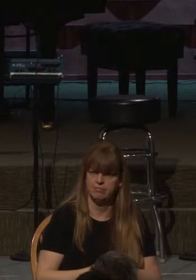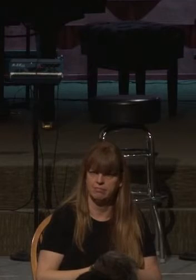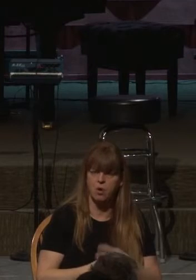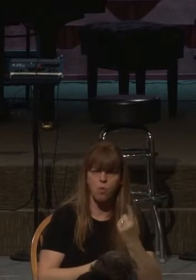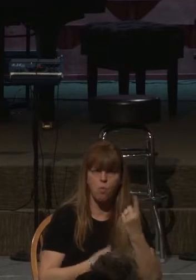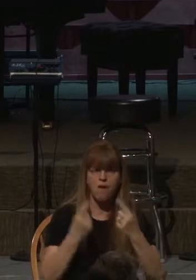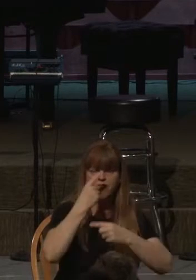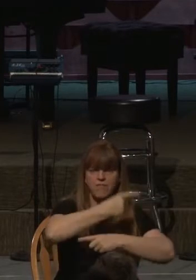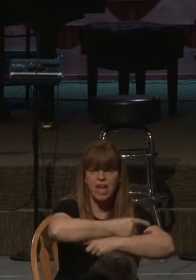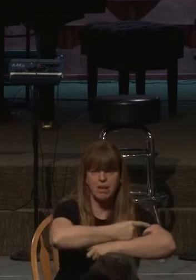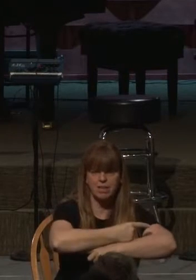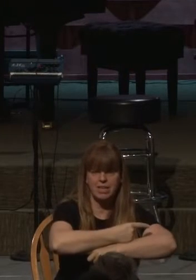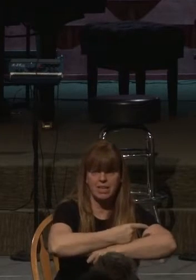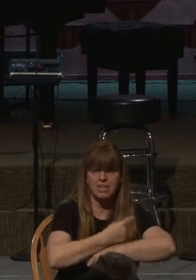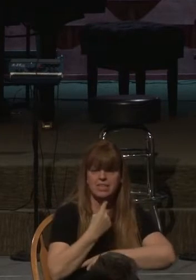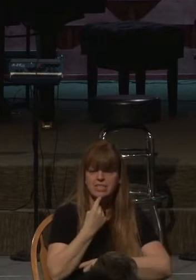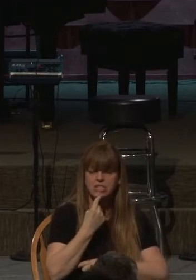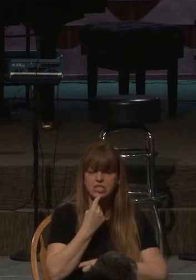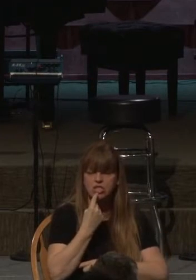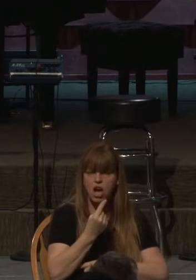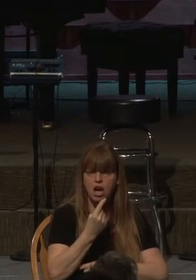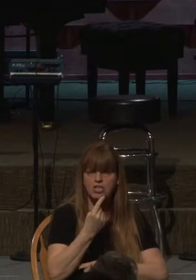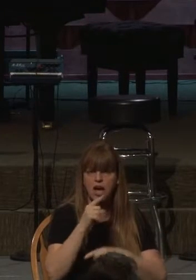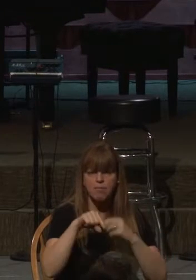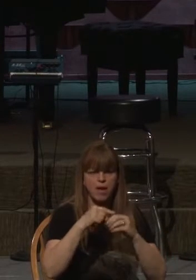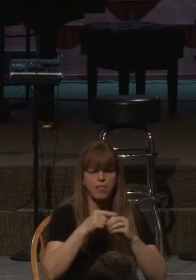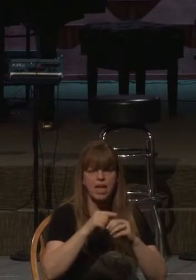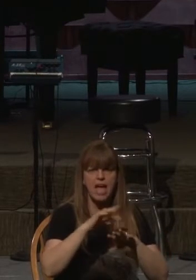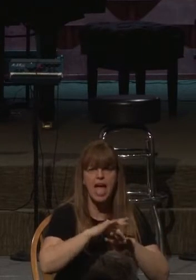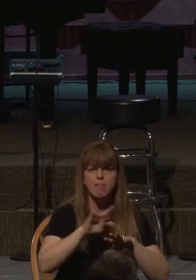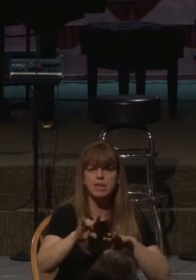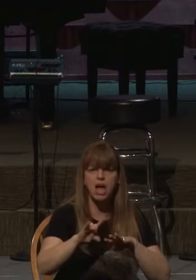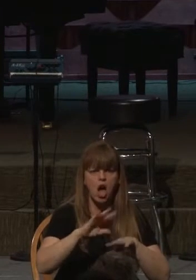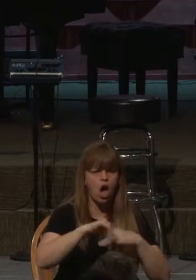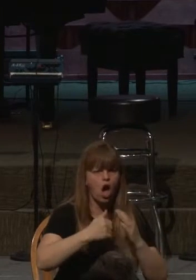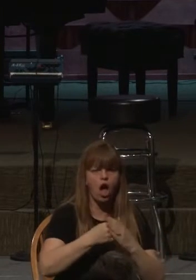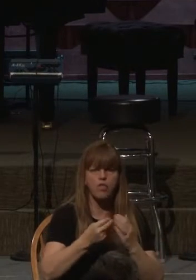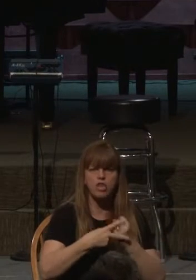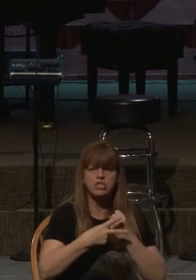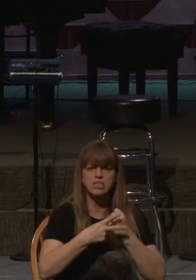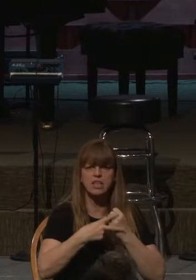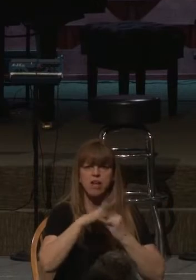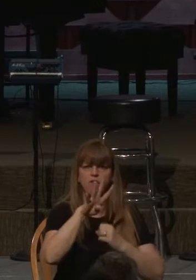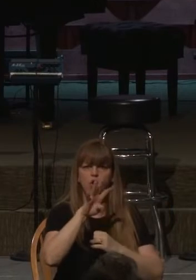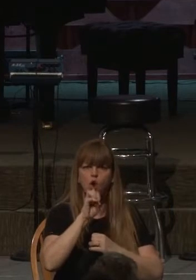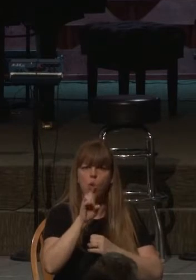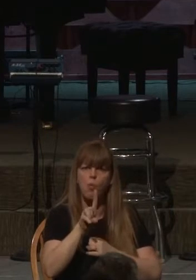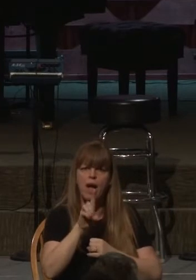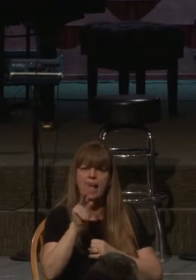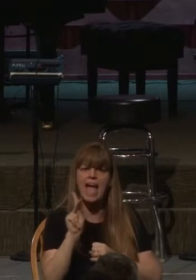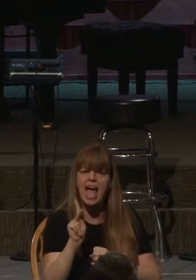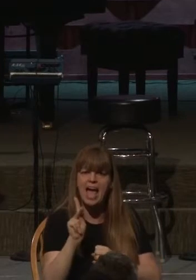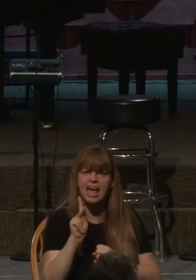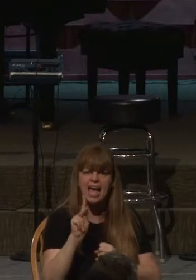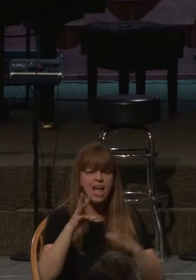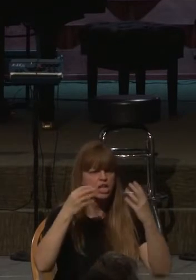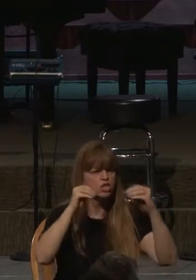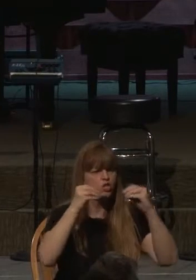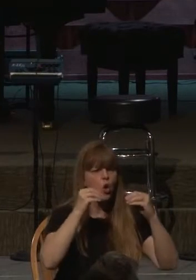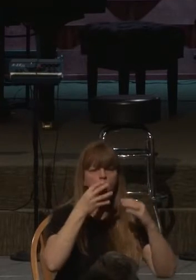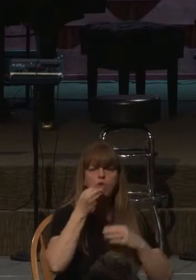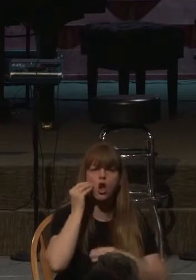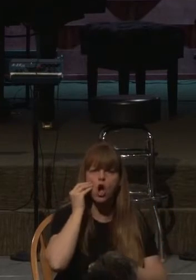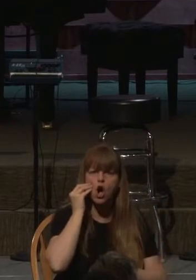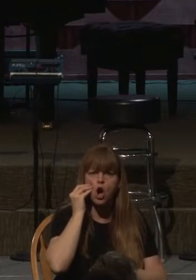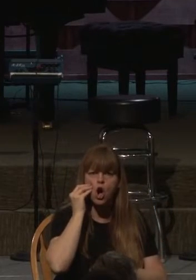One family spoke specifically about how they had emptied out their bank account and their 401k, and they sold their home